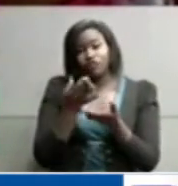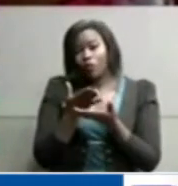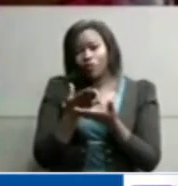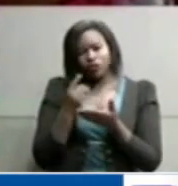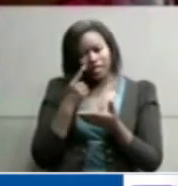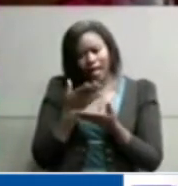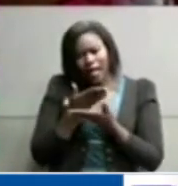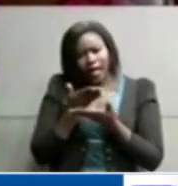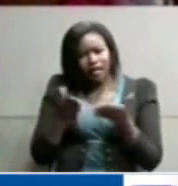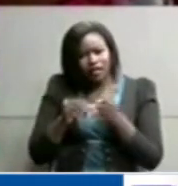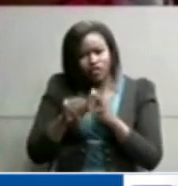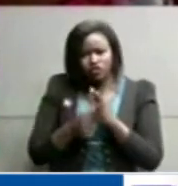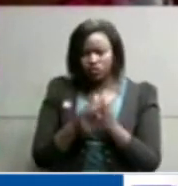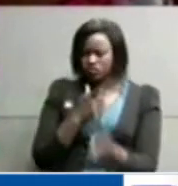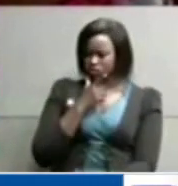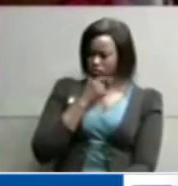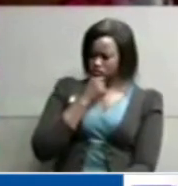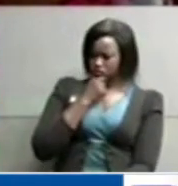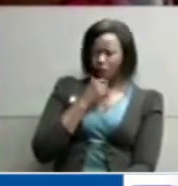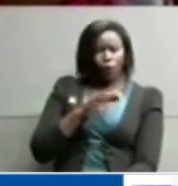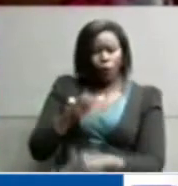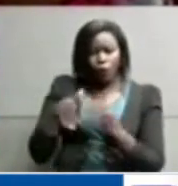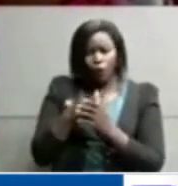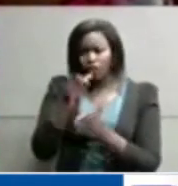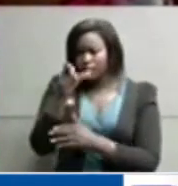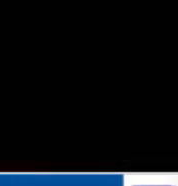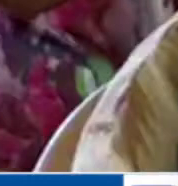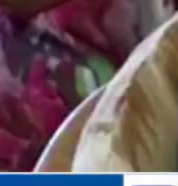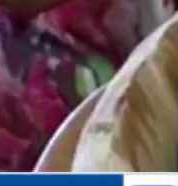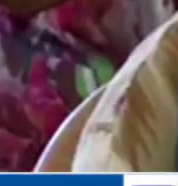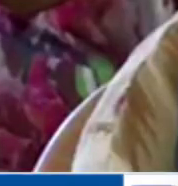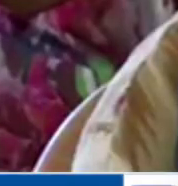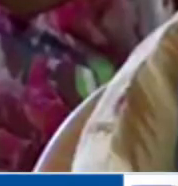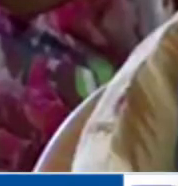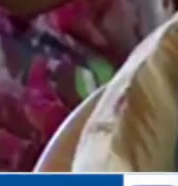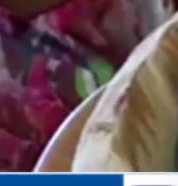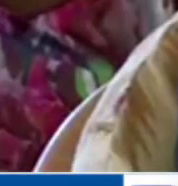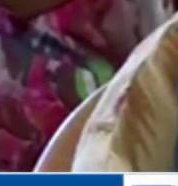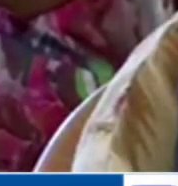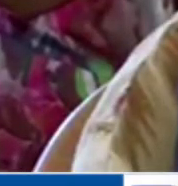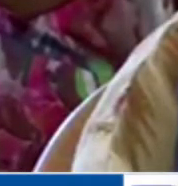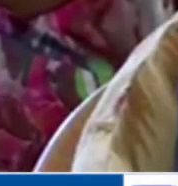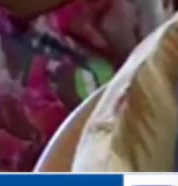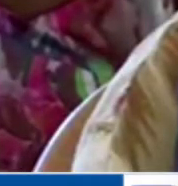with signs and symptoms, or all persons rather with signs and symptoms,